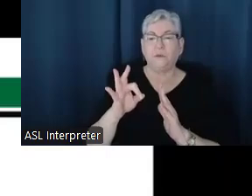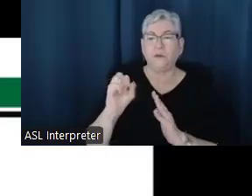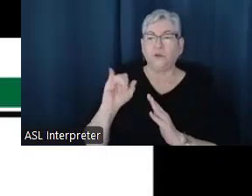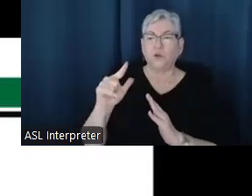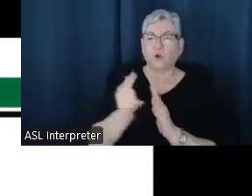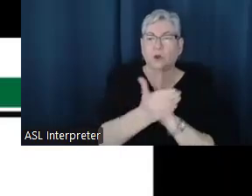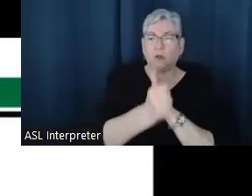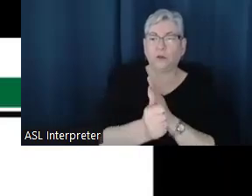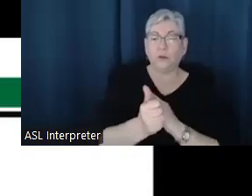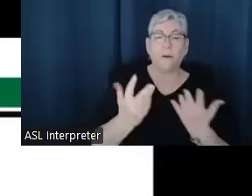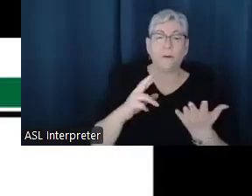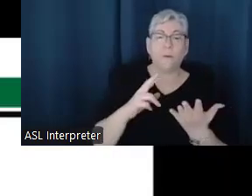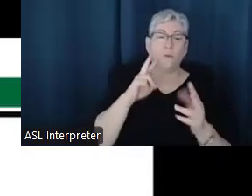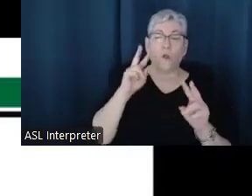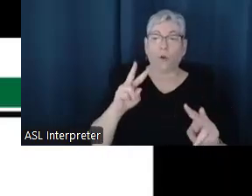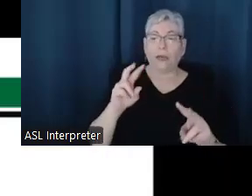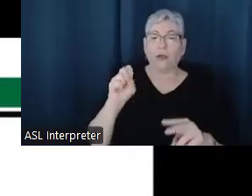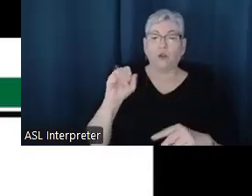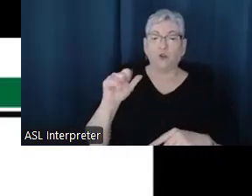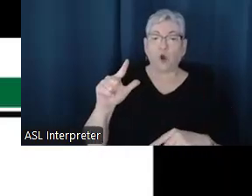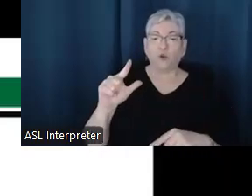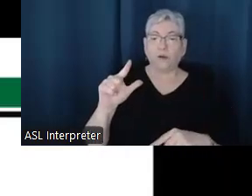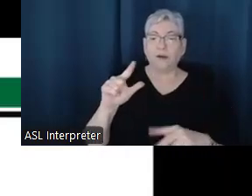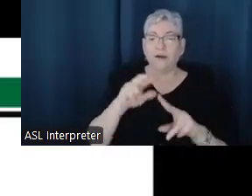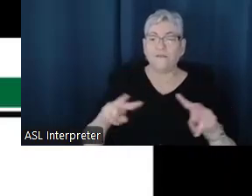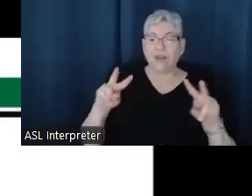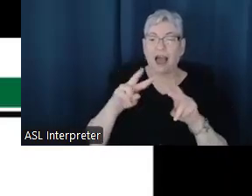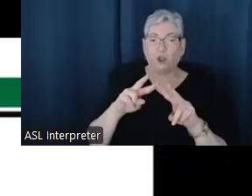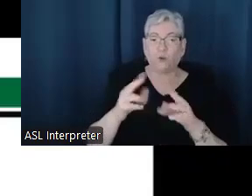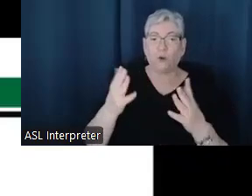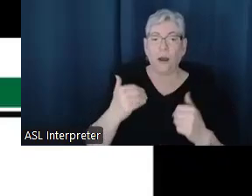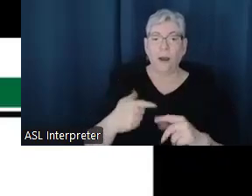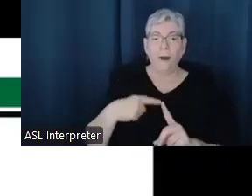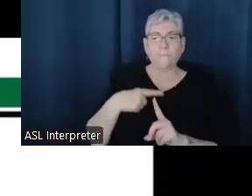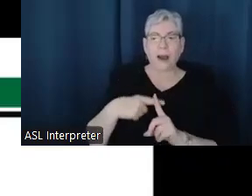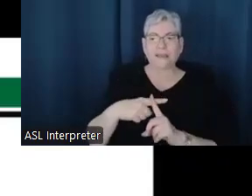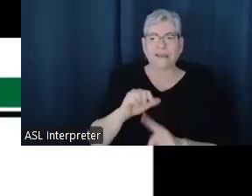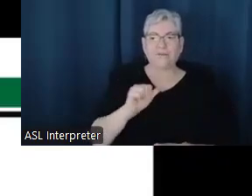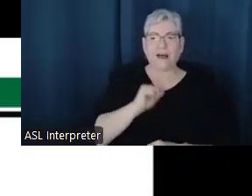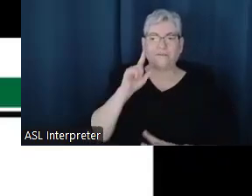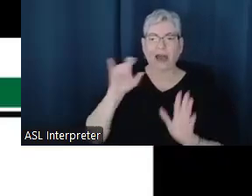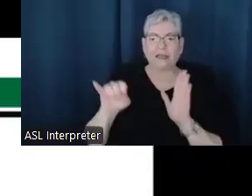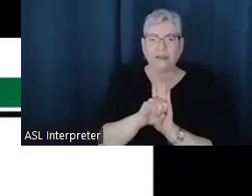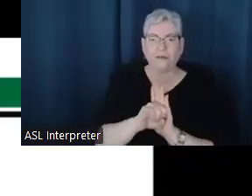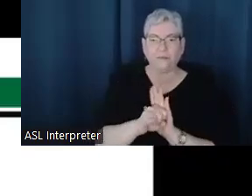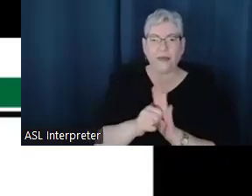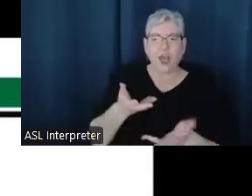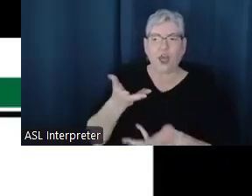values, a positive self-identity, interpersonal skills in general,